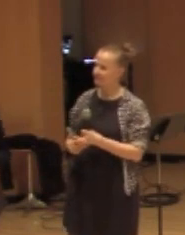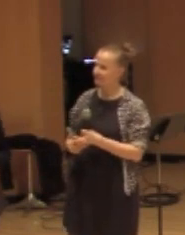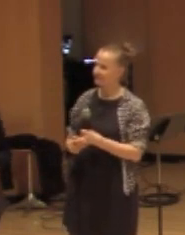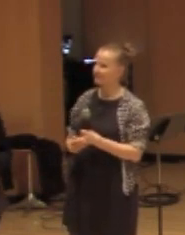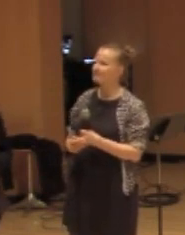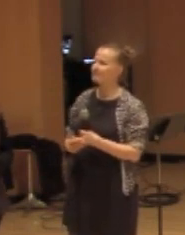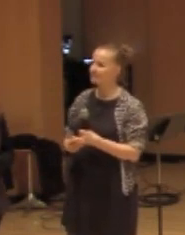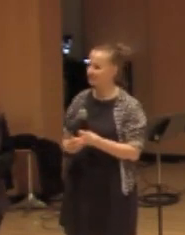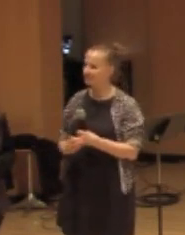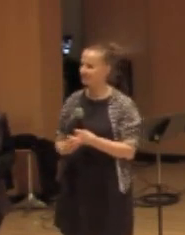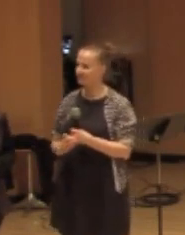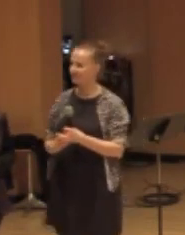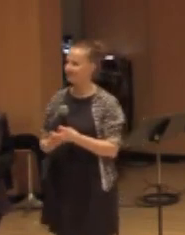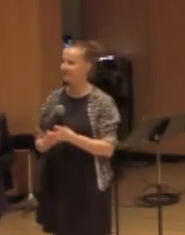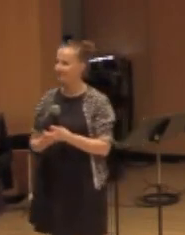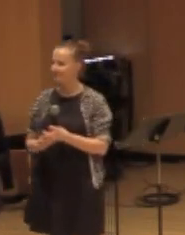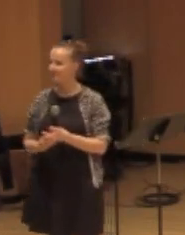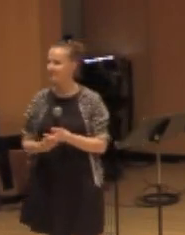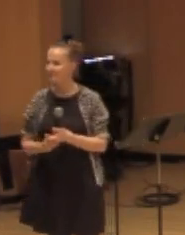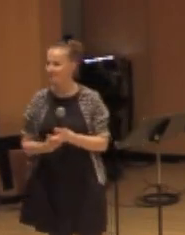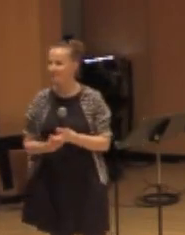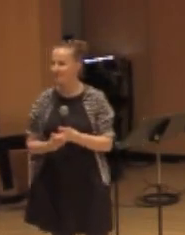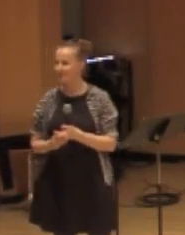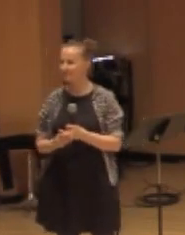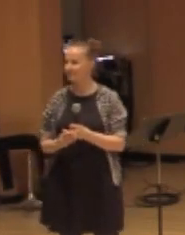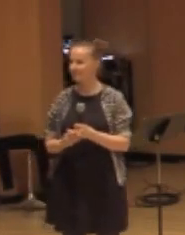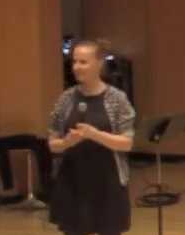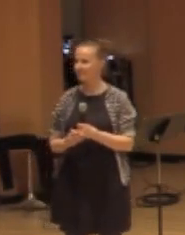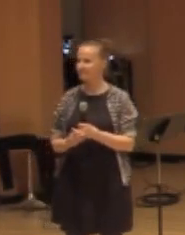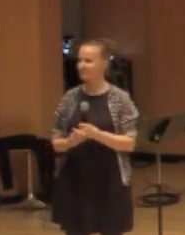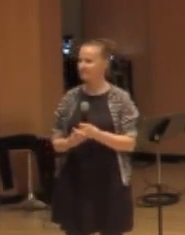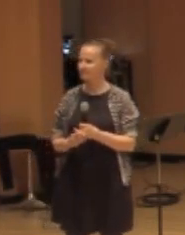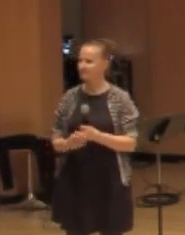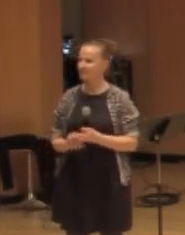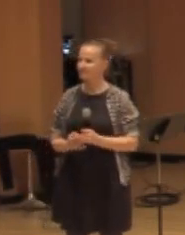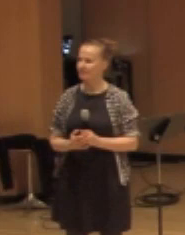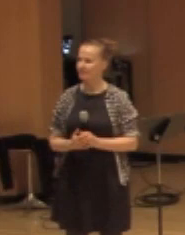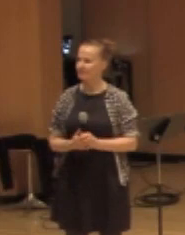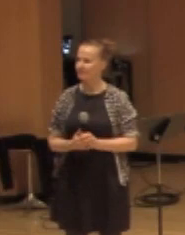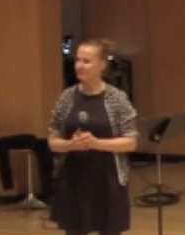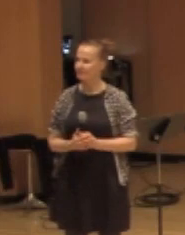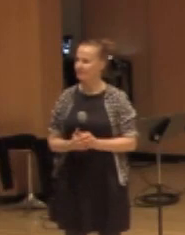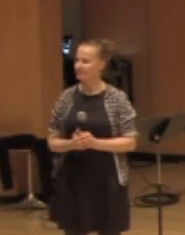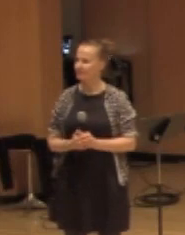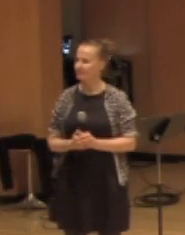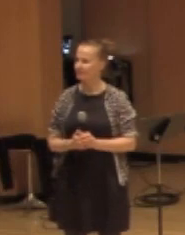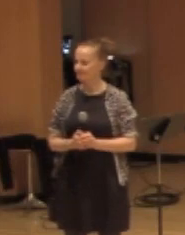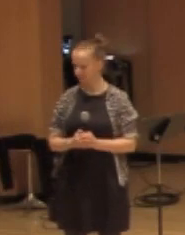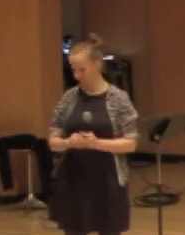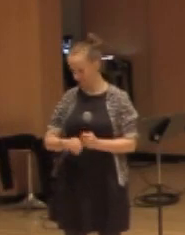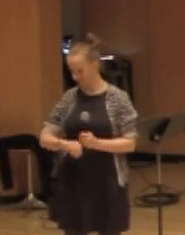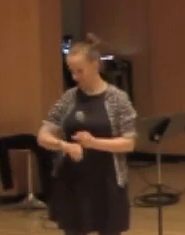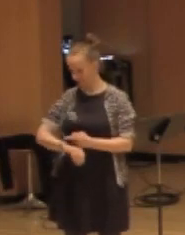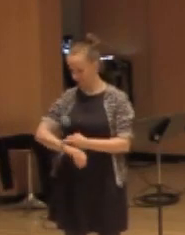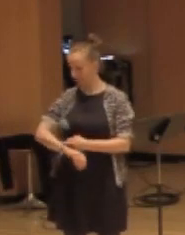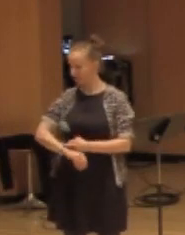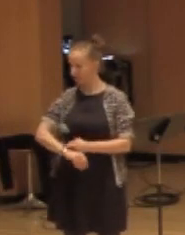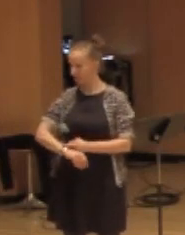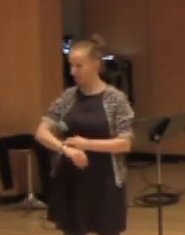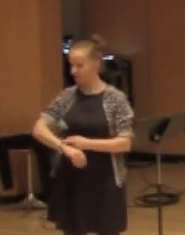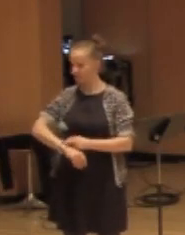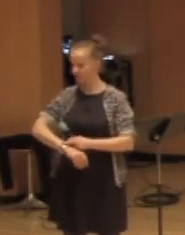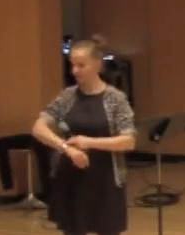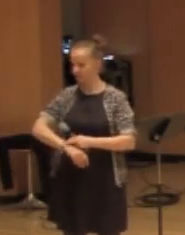on stage and then the actor translates once again and then the audience member hears it once again you know do we just hear the word tree and everybody will